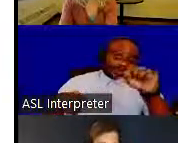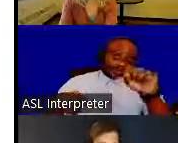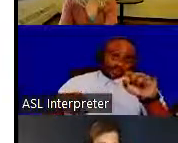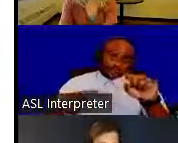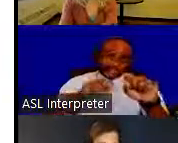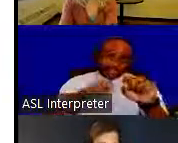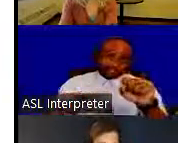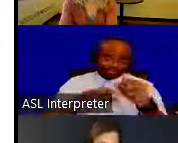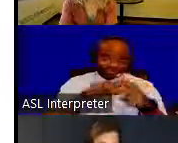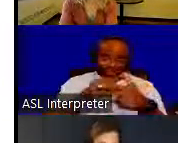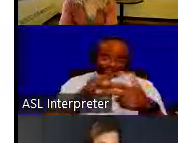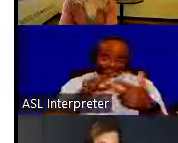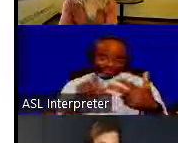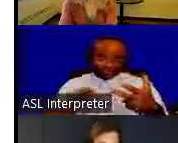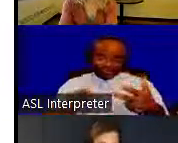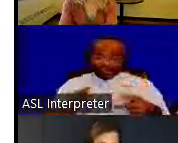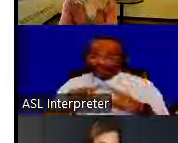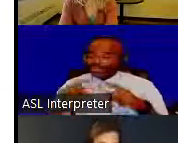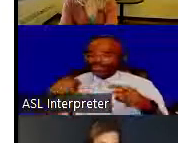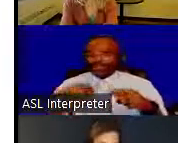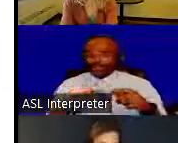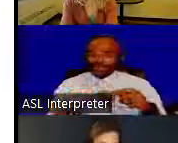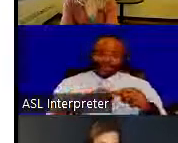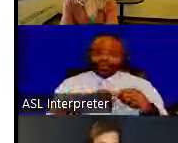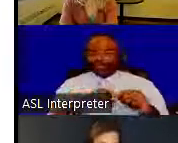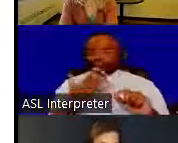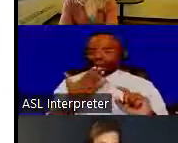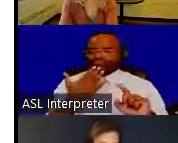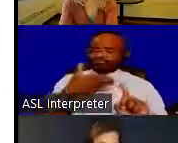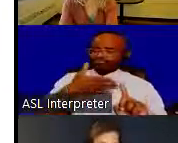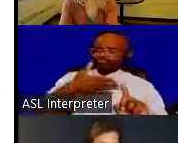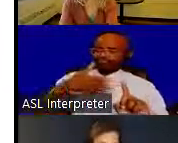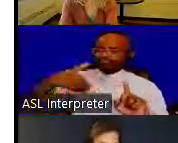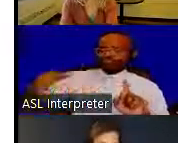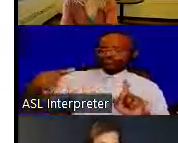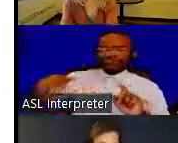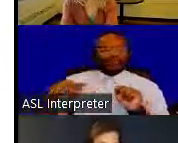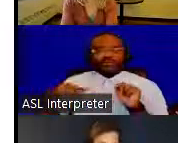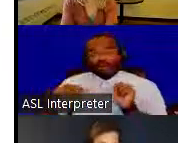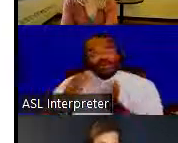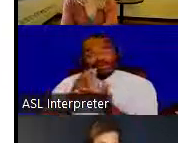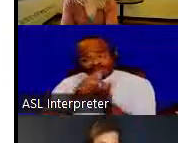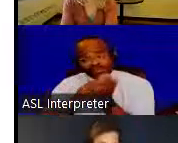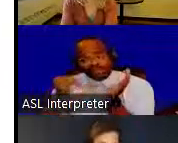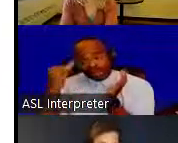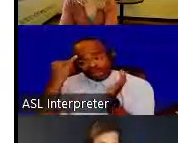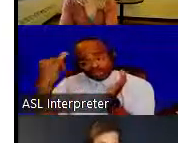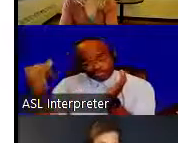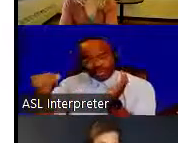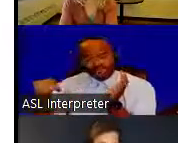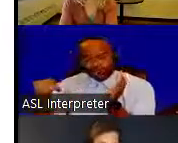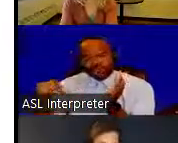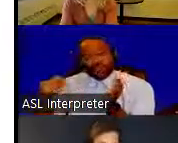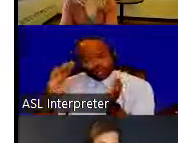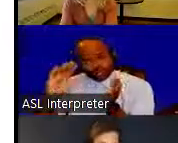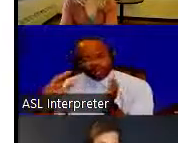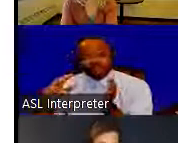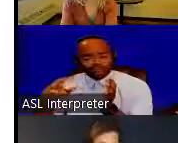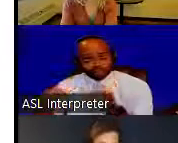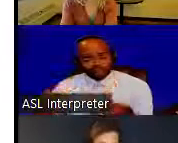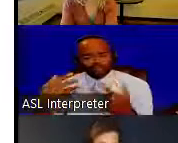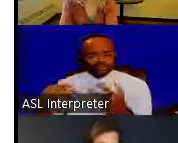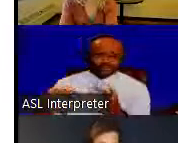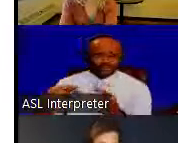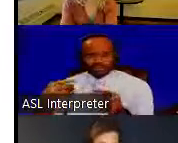And again, we don't play favorites here. So some of those ideas we are certain are controversial. We try to give them